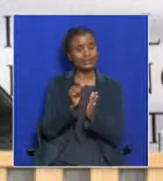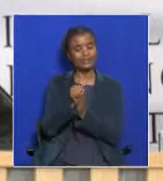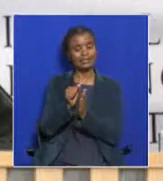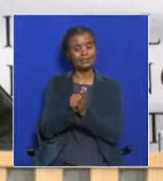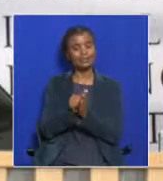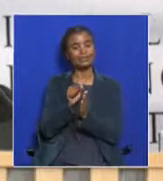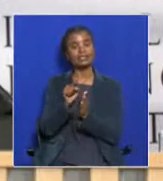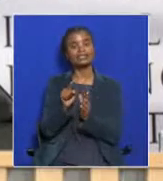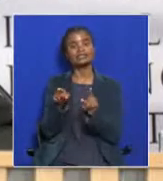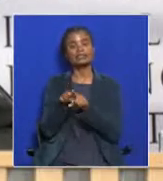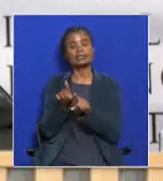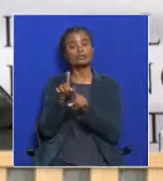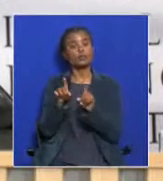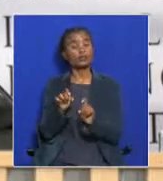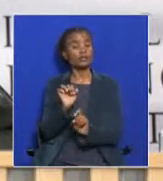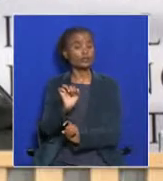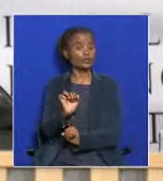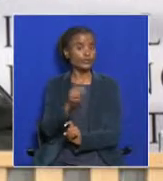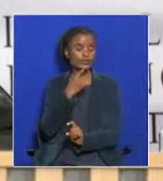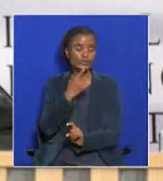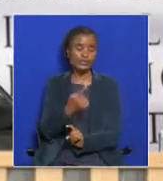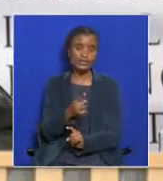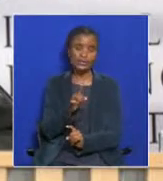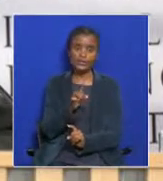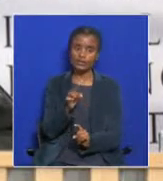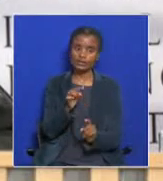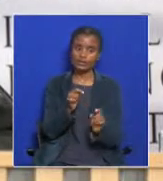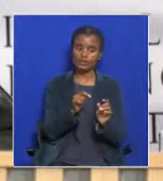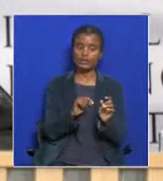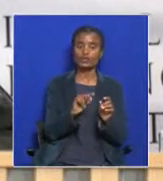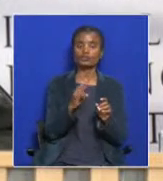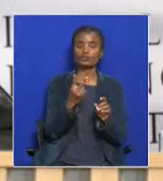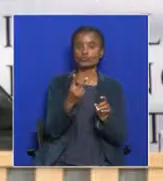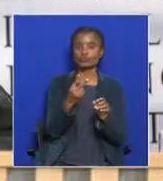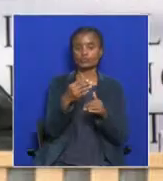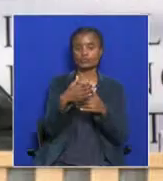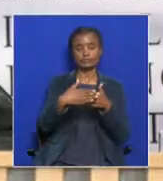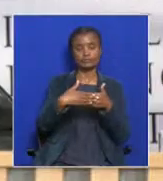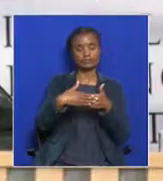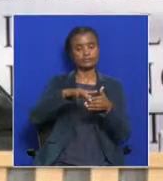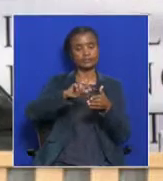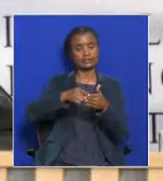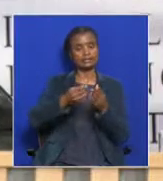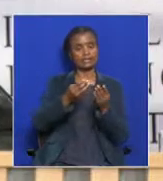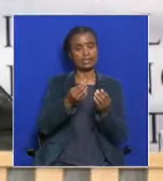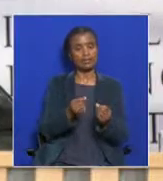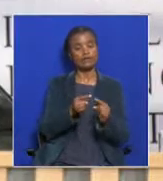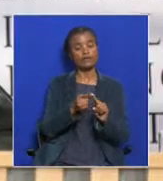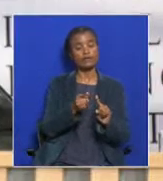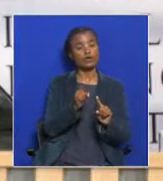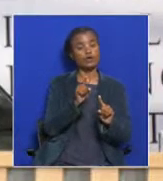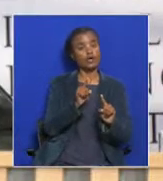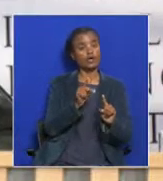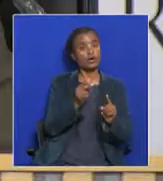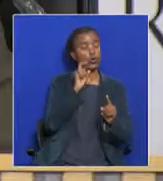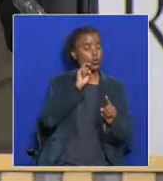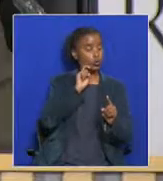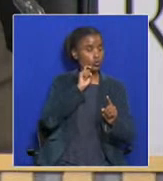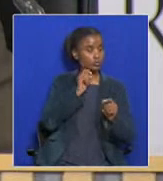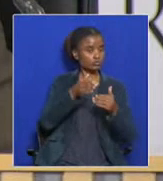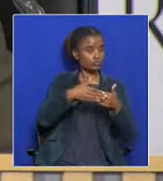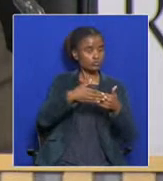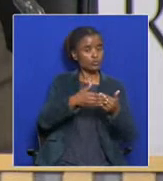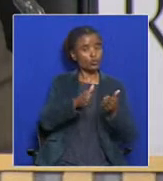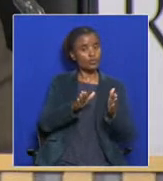you consistently provide two seal numbers. The original seal number of the container as you broke it on the 22nd of Yes. June. The